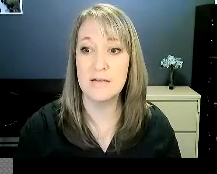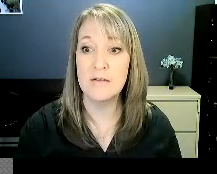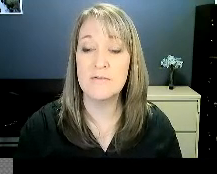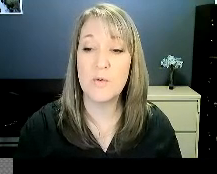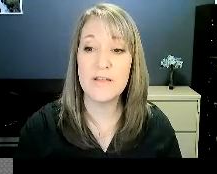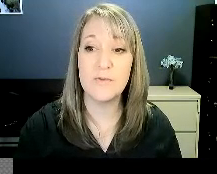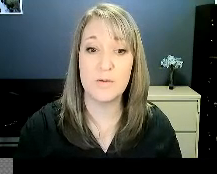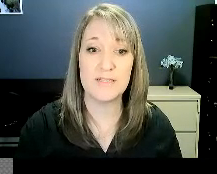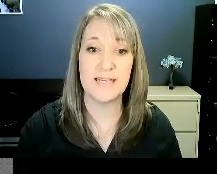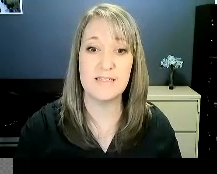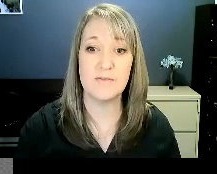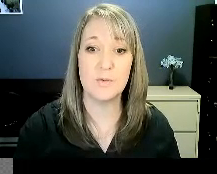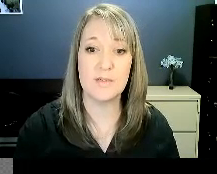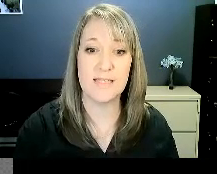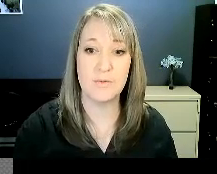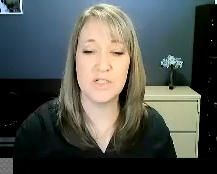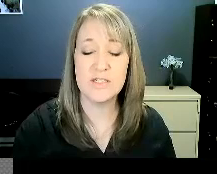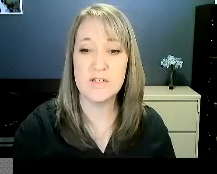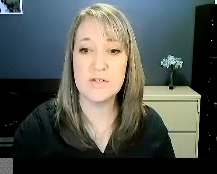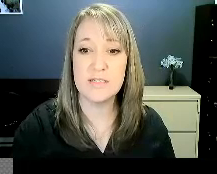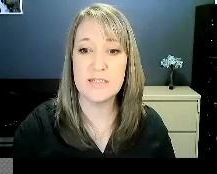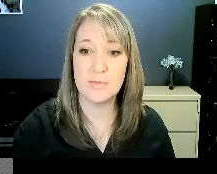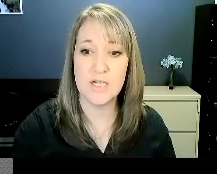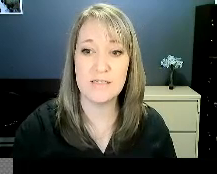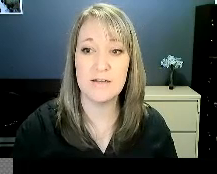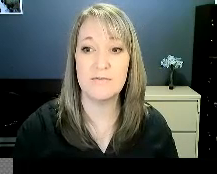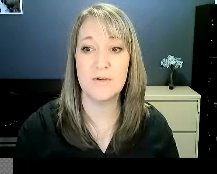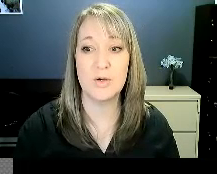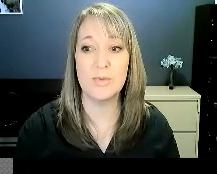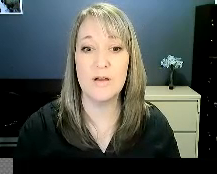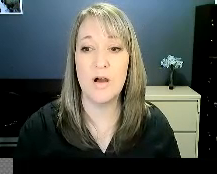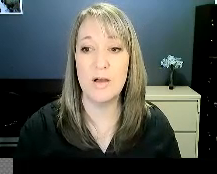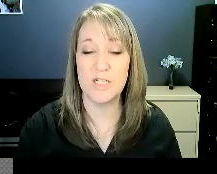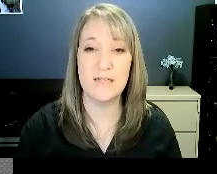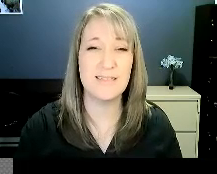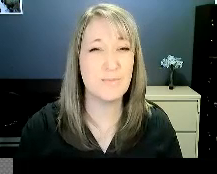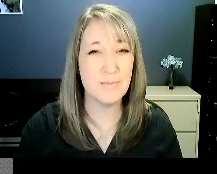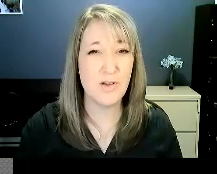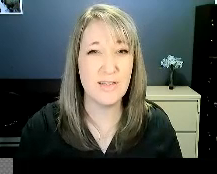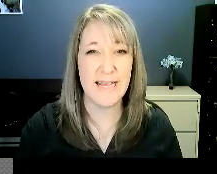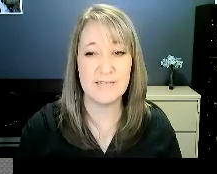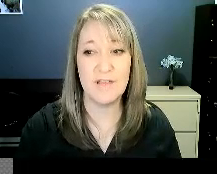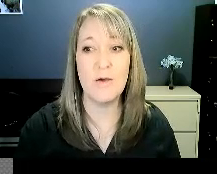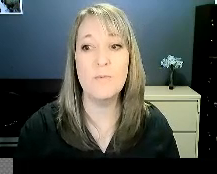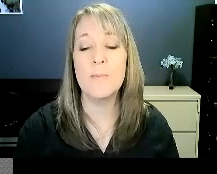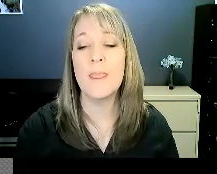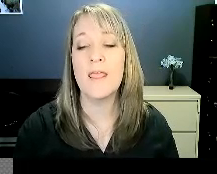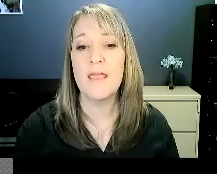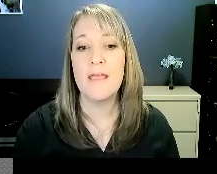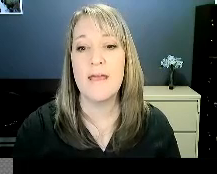languages. 44% of the world's languages use subject, verb, object, sometimes called